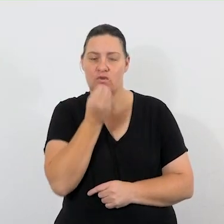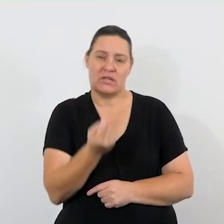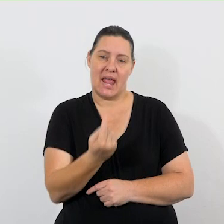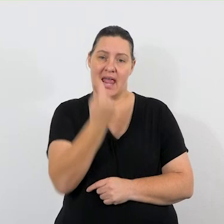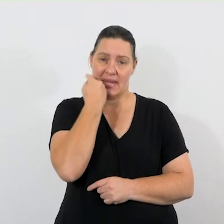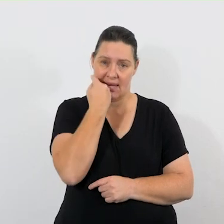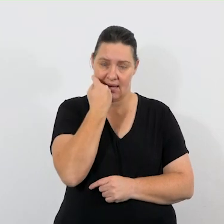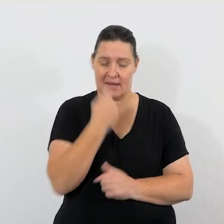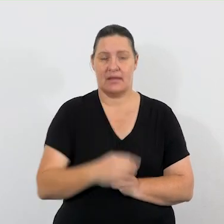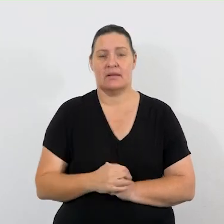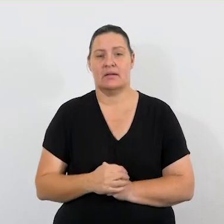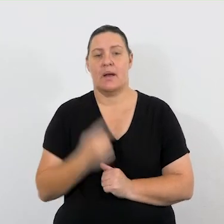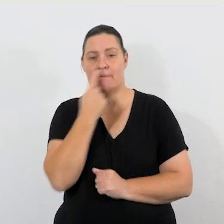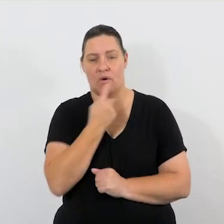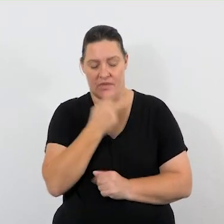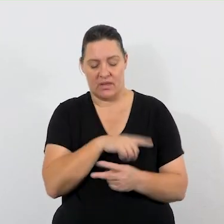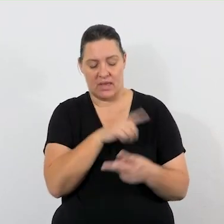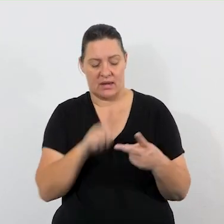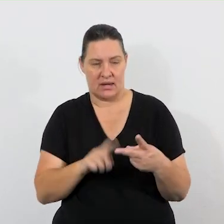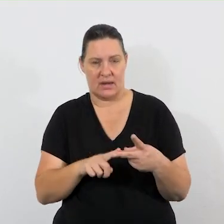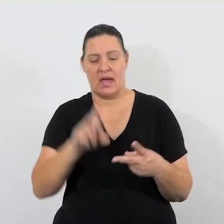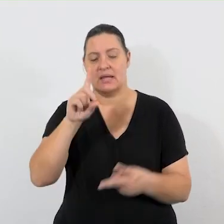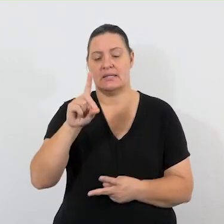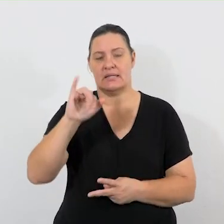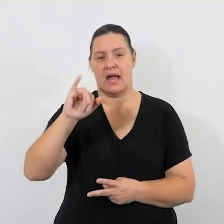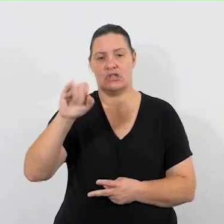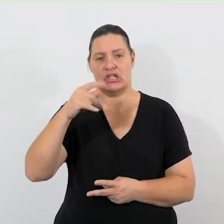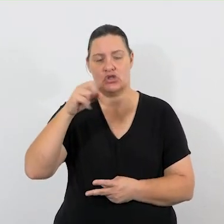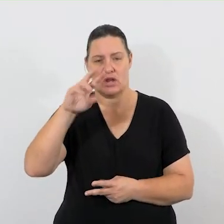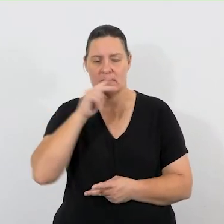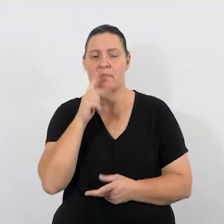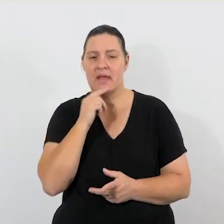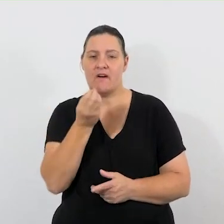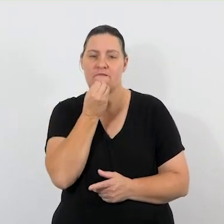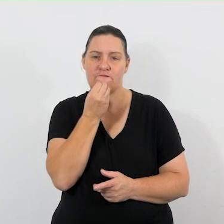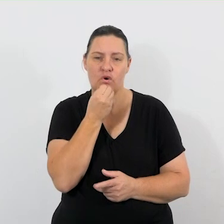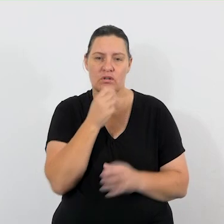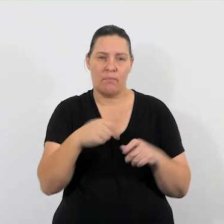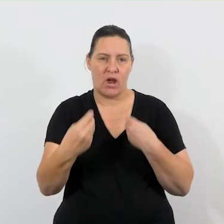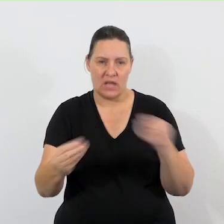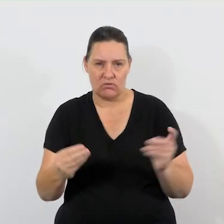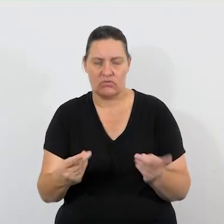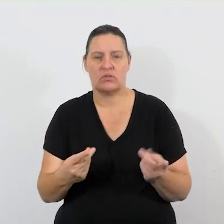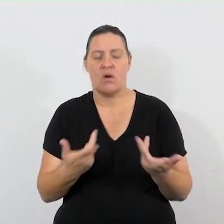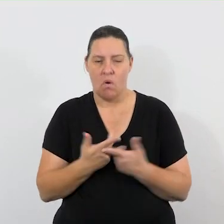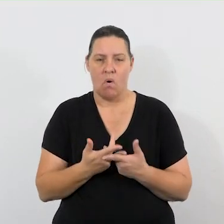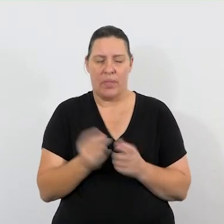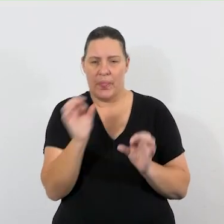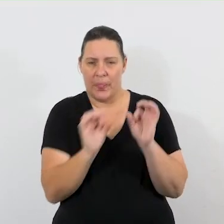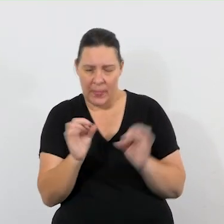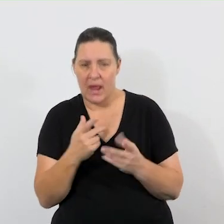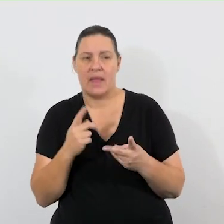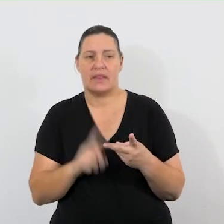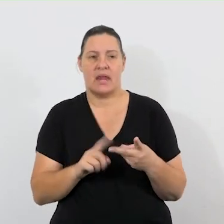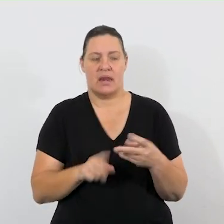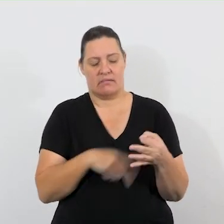the taking in of food through the mouth. We then spoke about digestion, which is breaking down food into small particles or